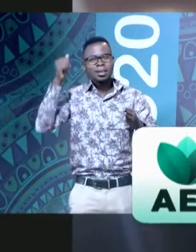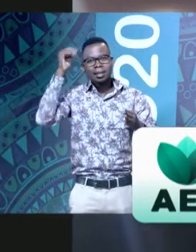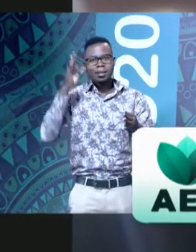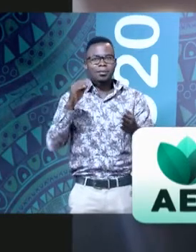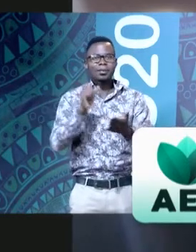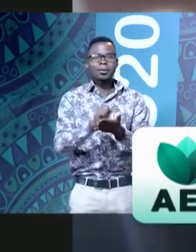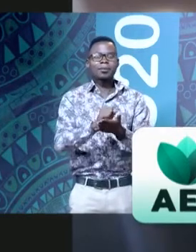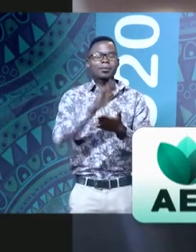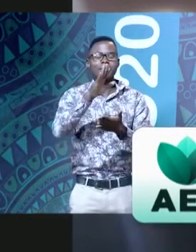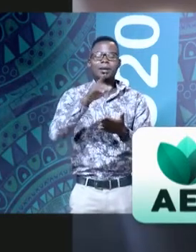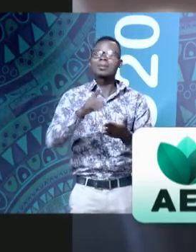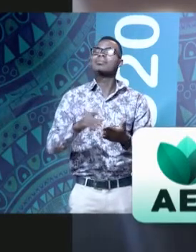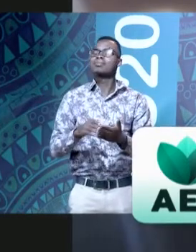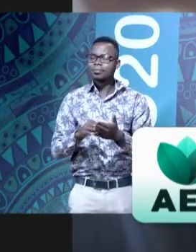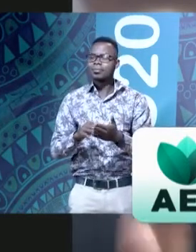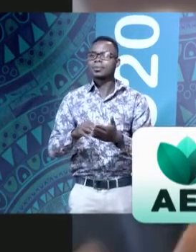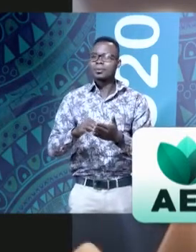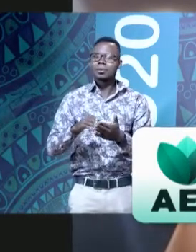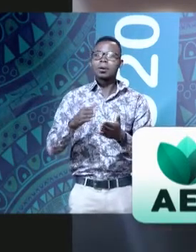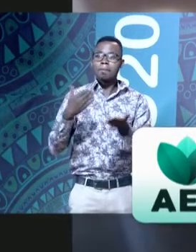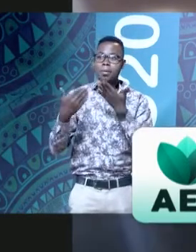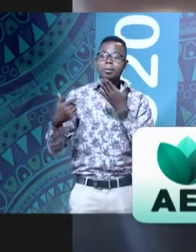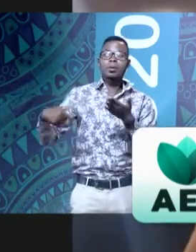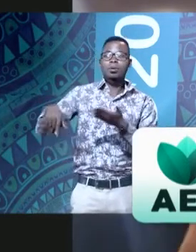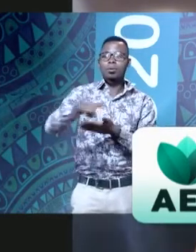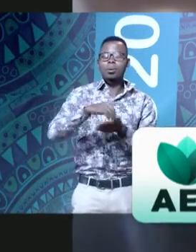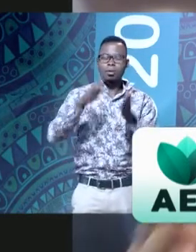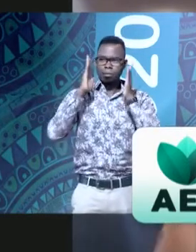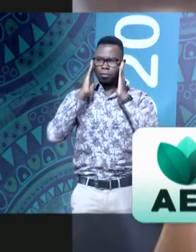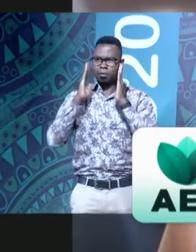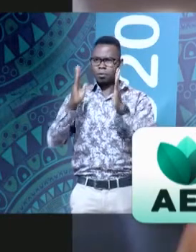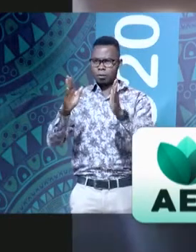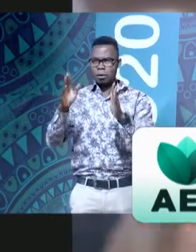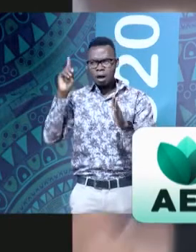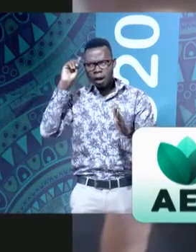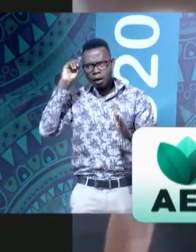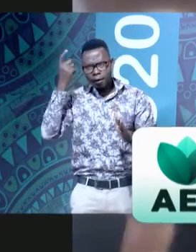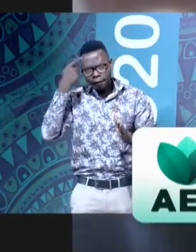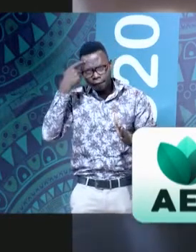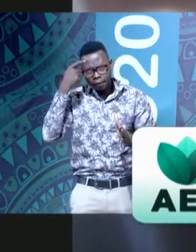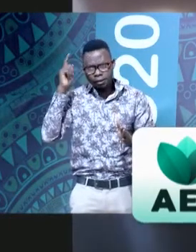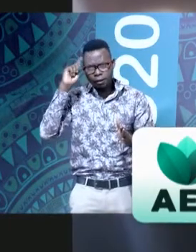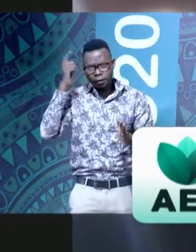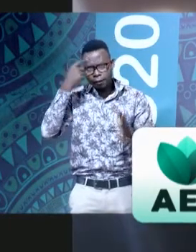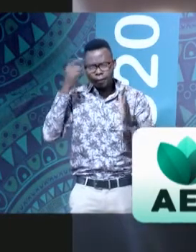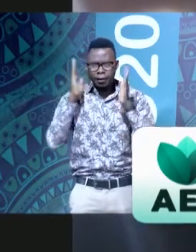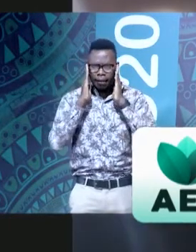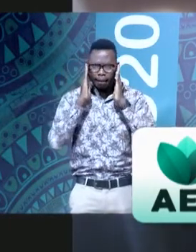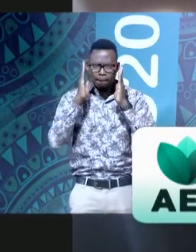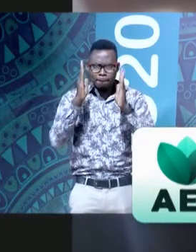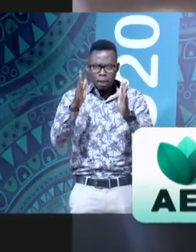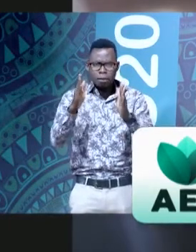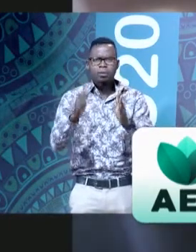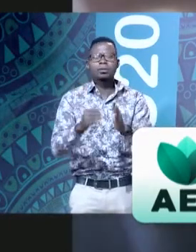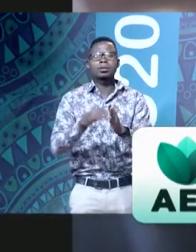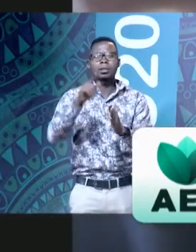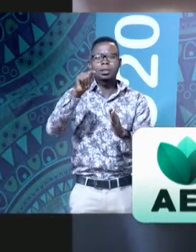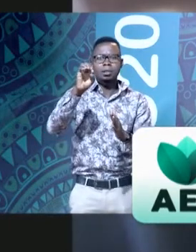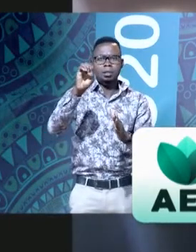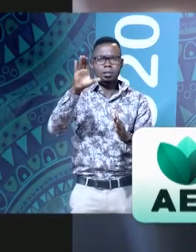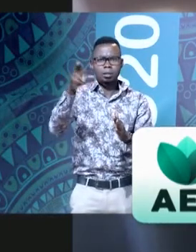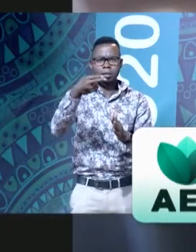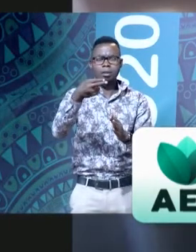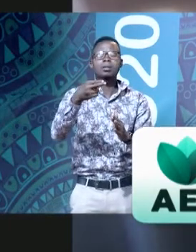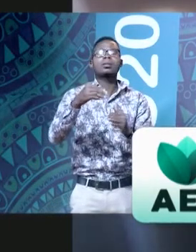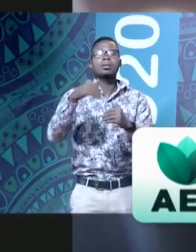will make a turnaround if they focus, the governments focus more on investment in the digital technology. Okay.